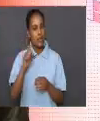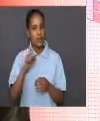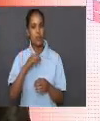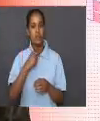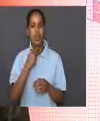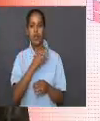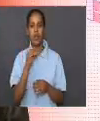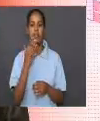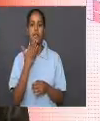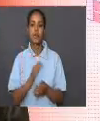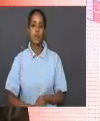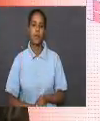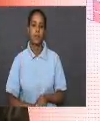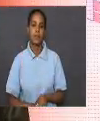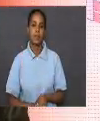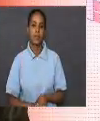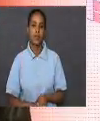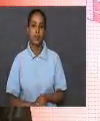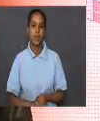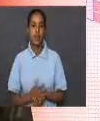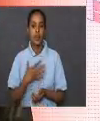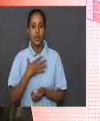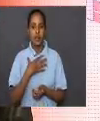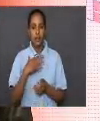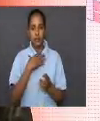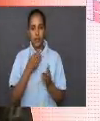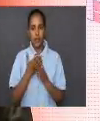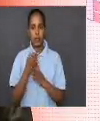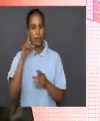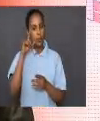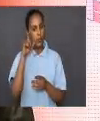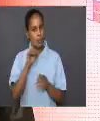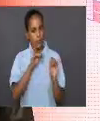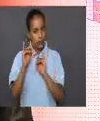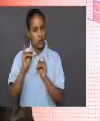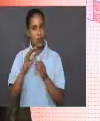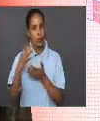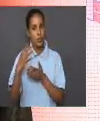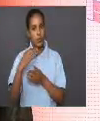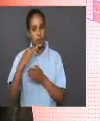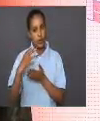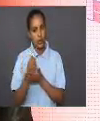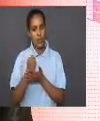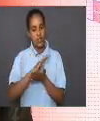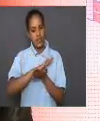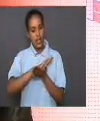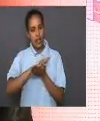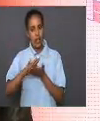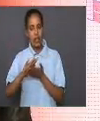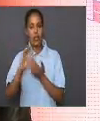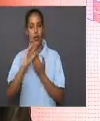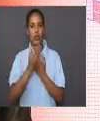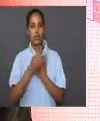sound and sweet. Fats also must be produced in sanitary